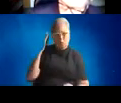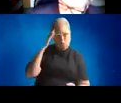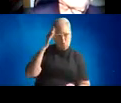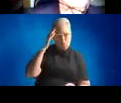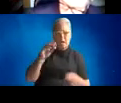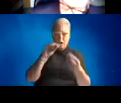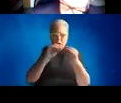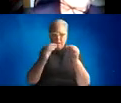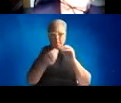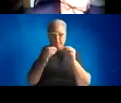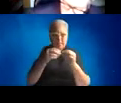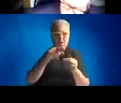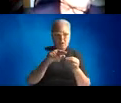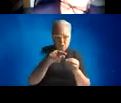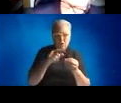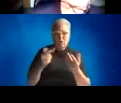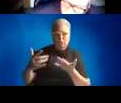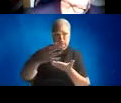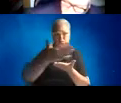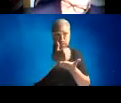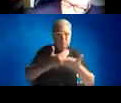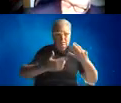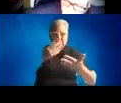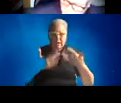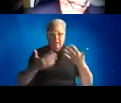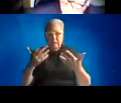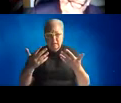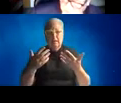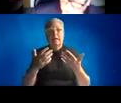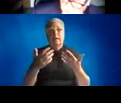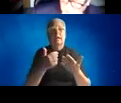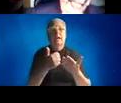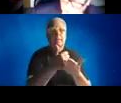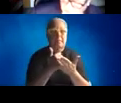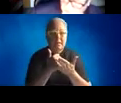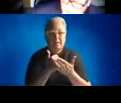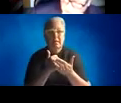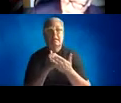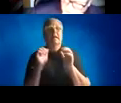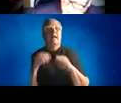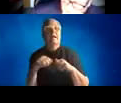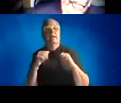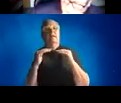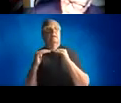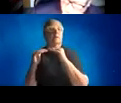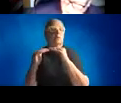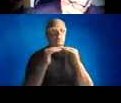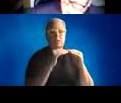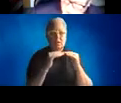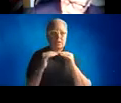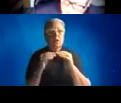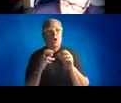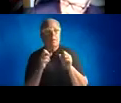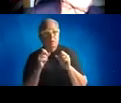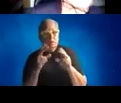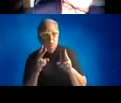would inform the policies made and create an equal opportunity that accommodates all.